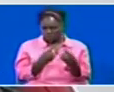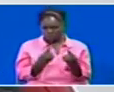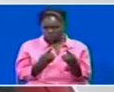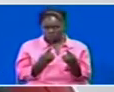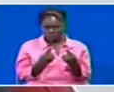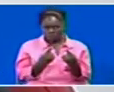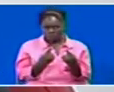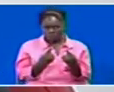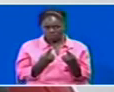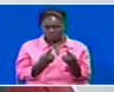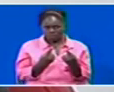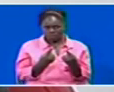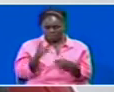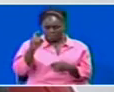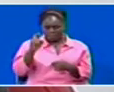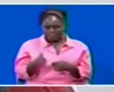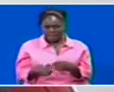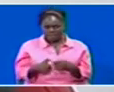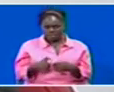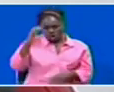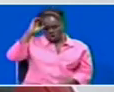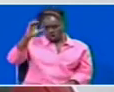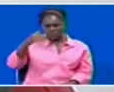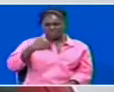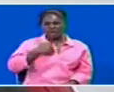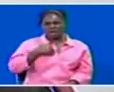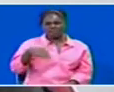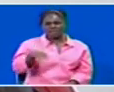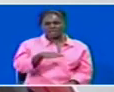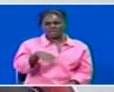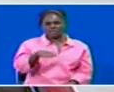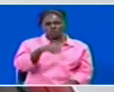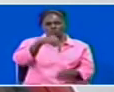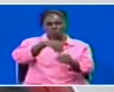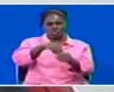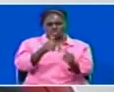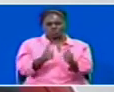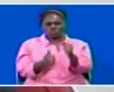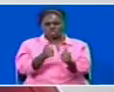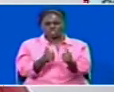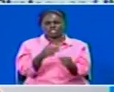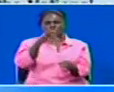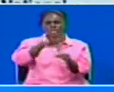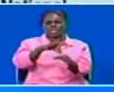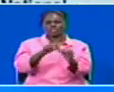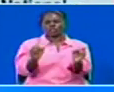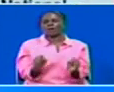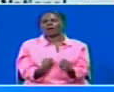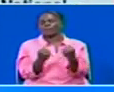and I think we'll have to stay with that concept of the environment within which our election is taking